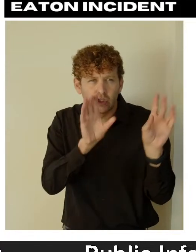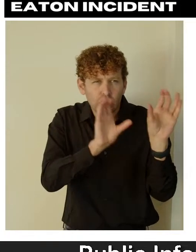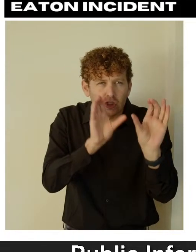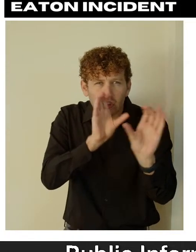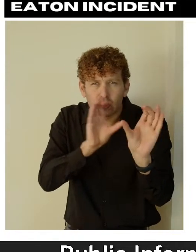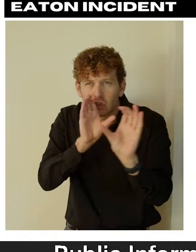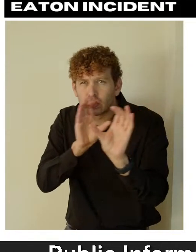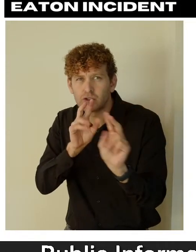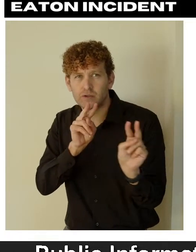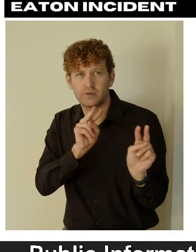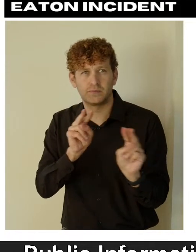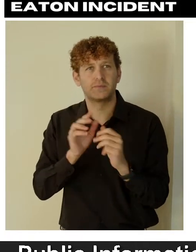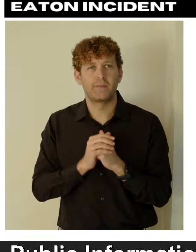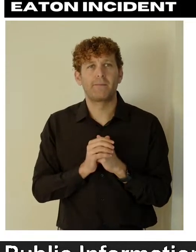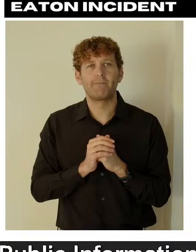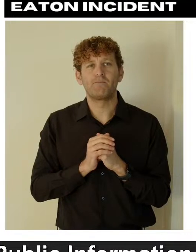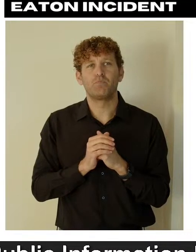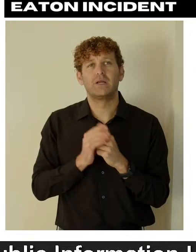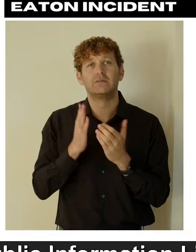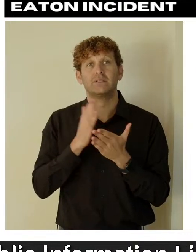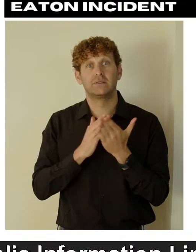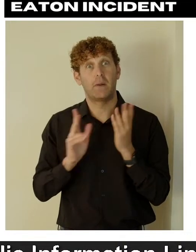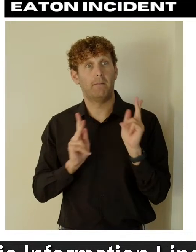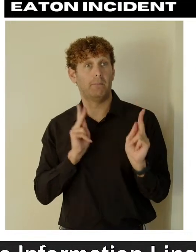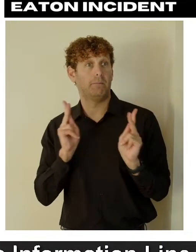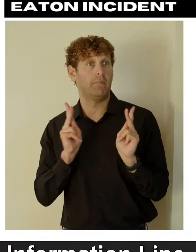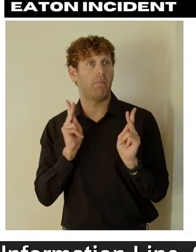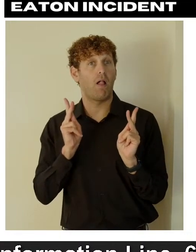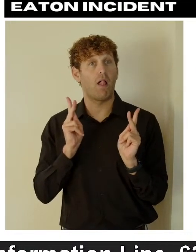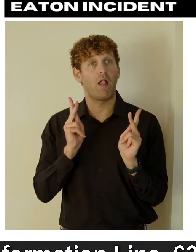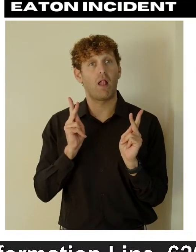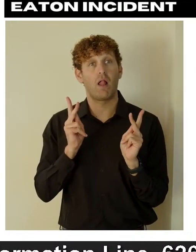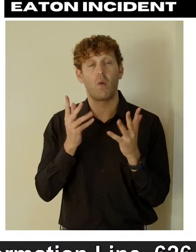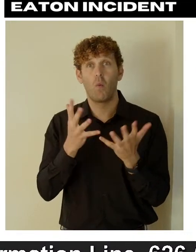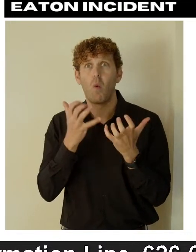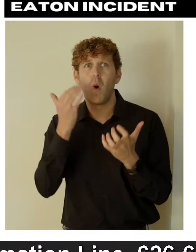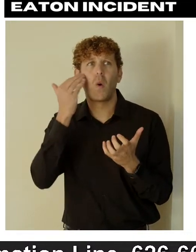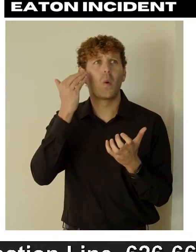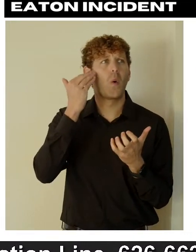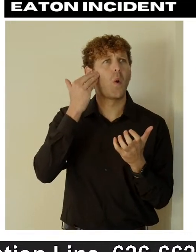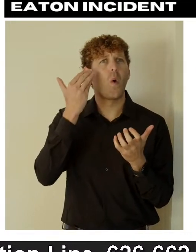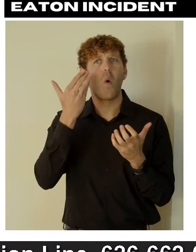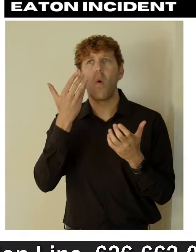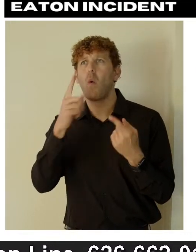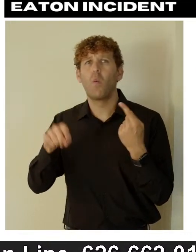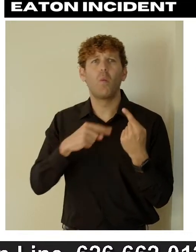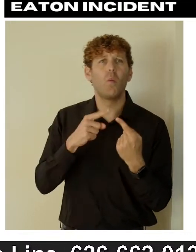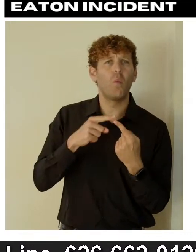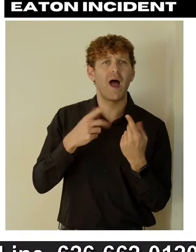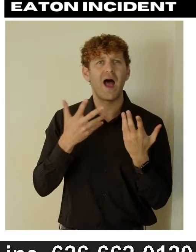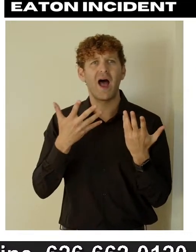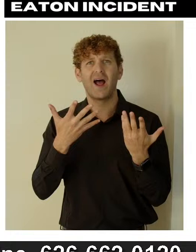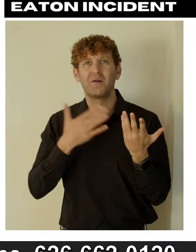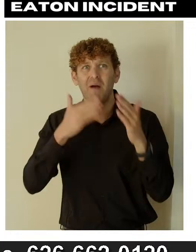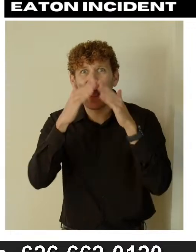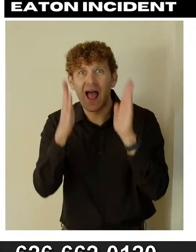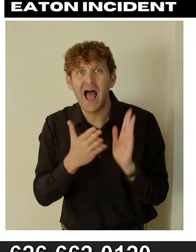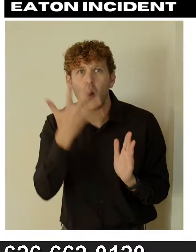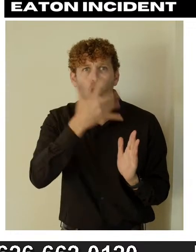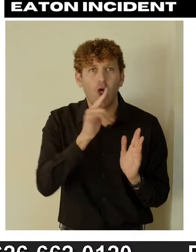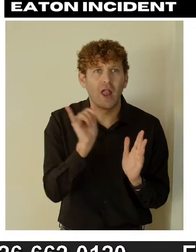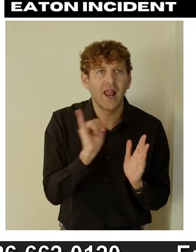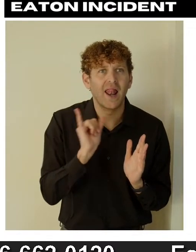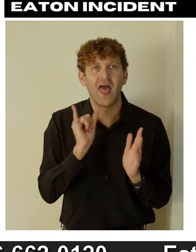Some people that may want to know the assessment of their property. They can do so at a website.